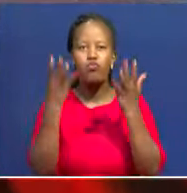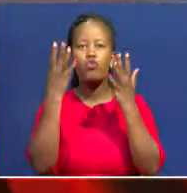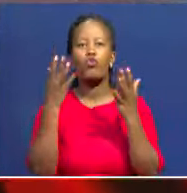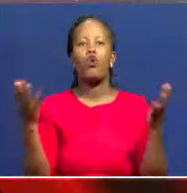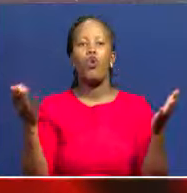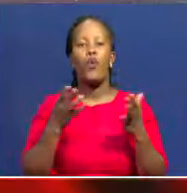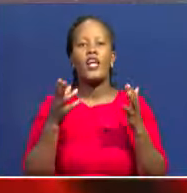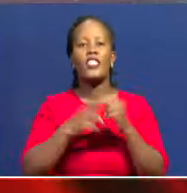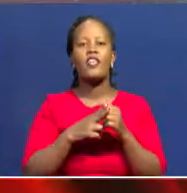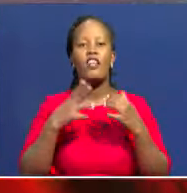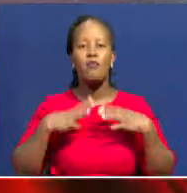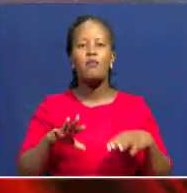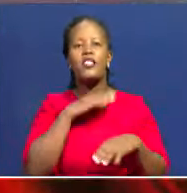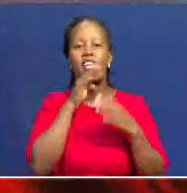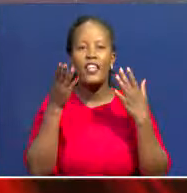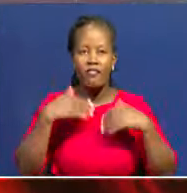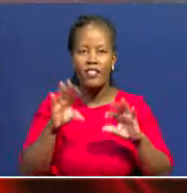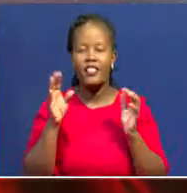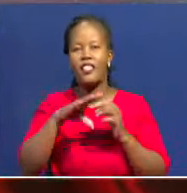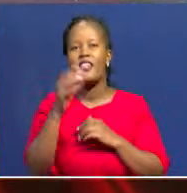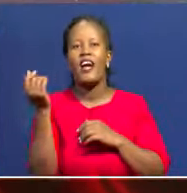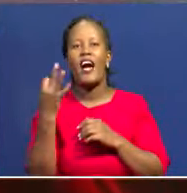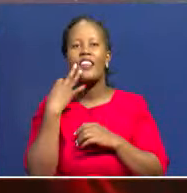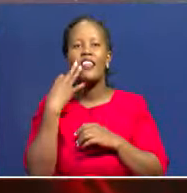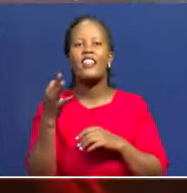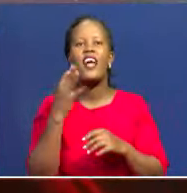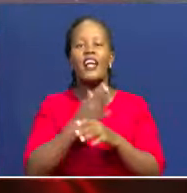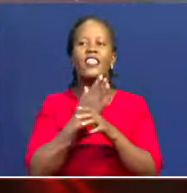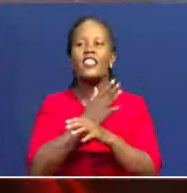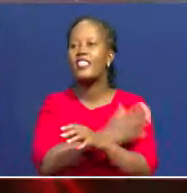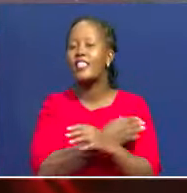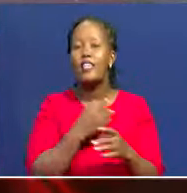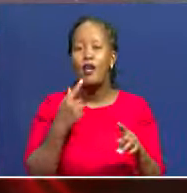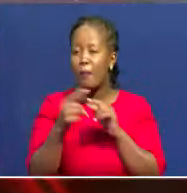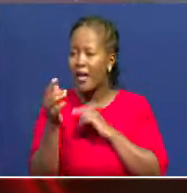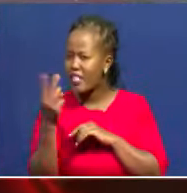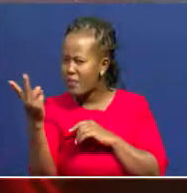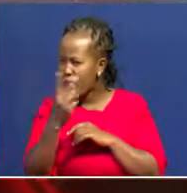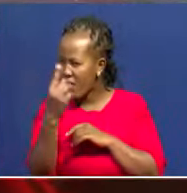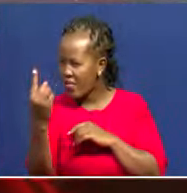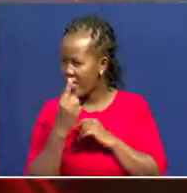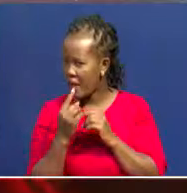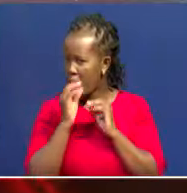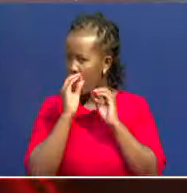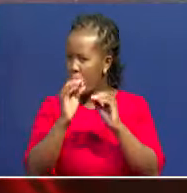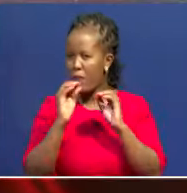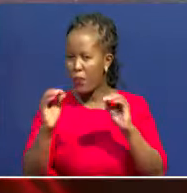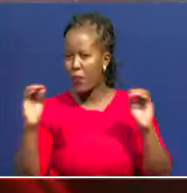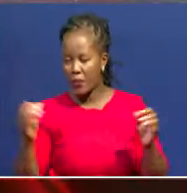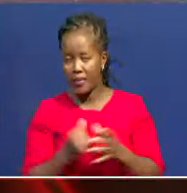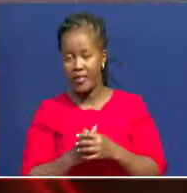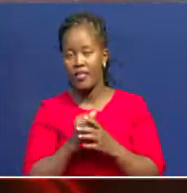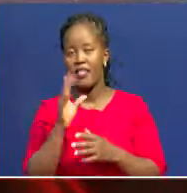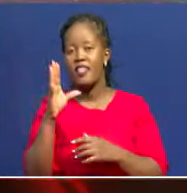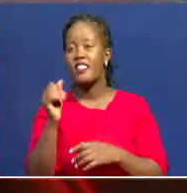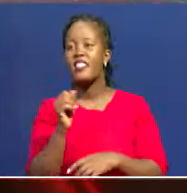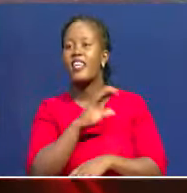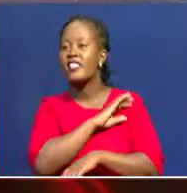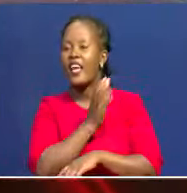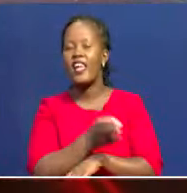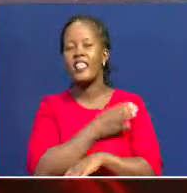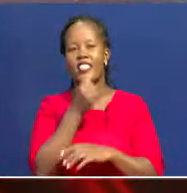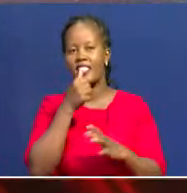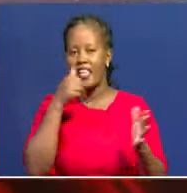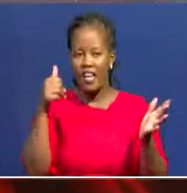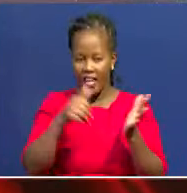of 300 others. However, the two were a no-show, with the Energy CS stating that he was out of the country through a letter submitted